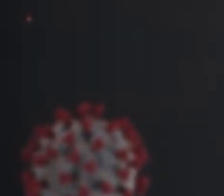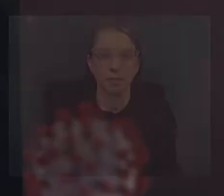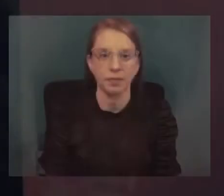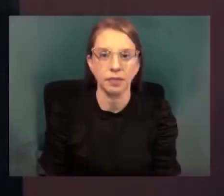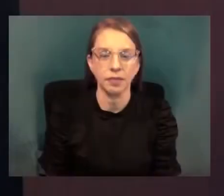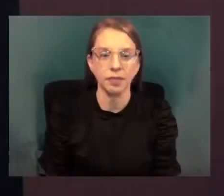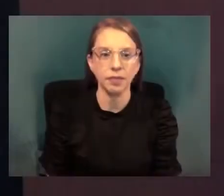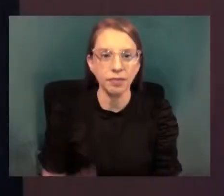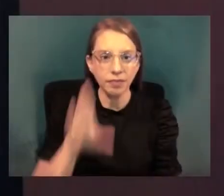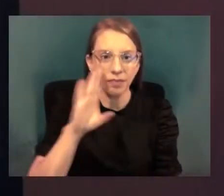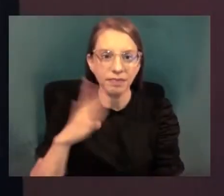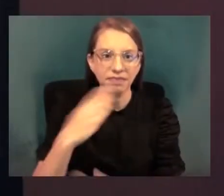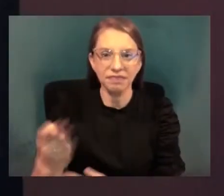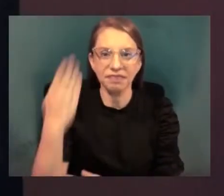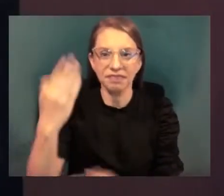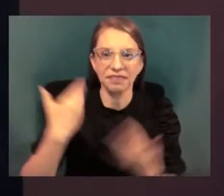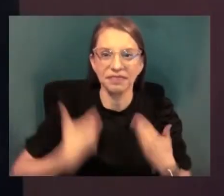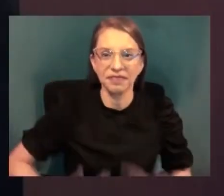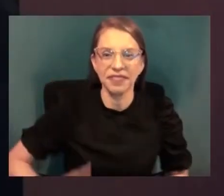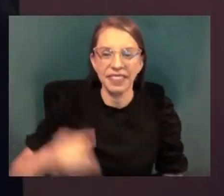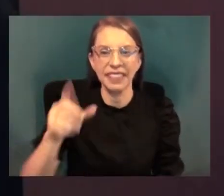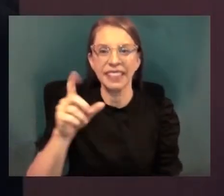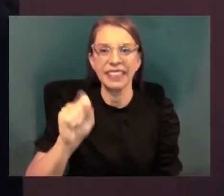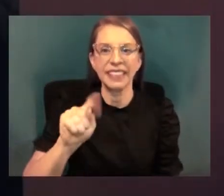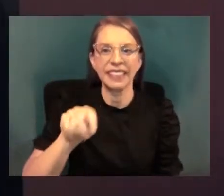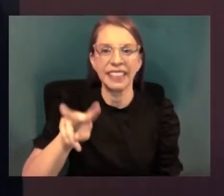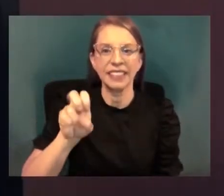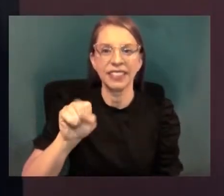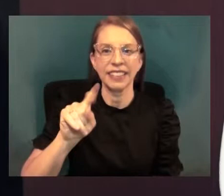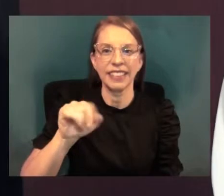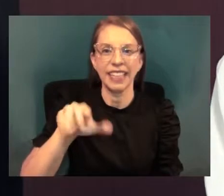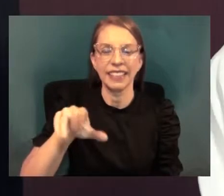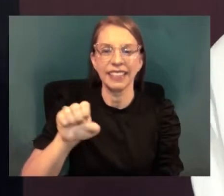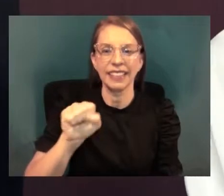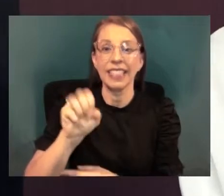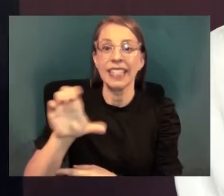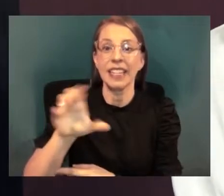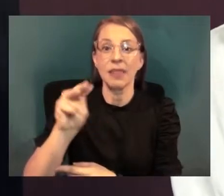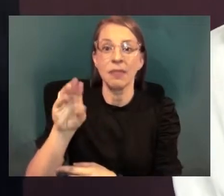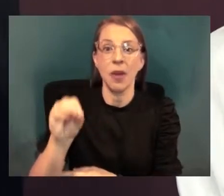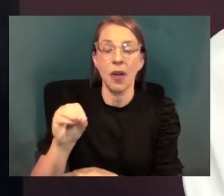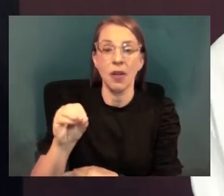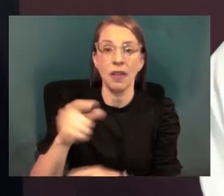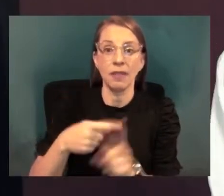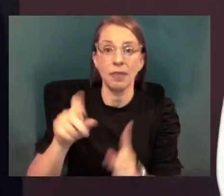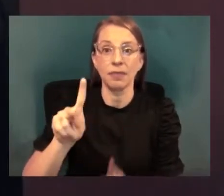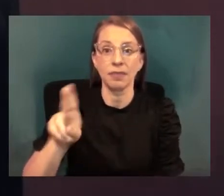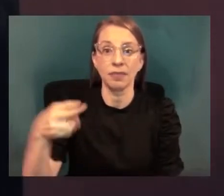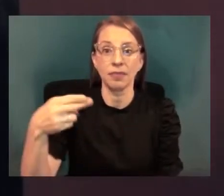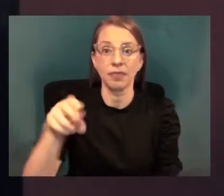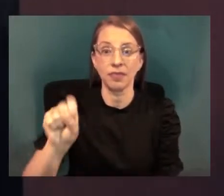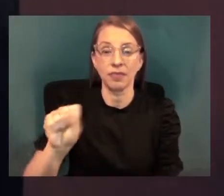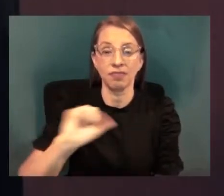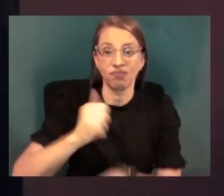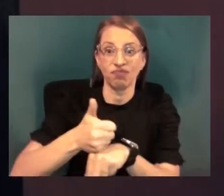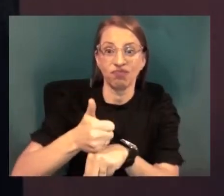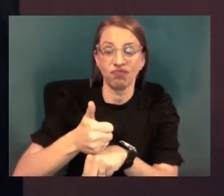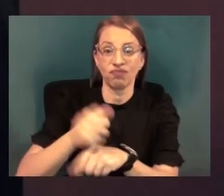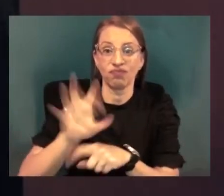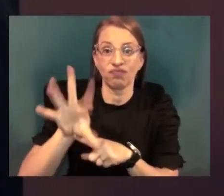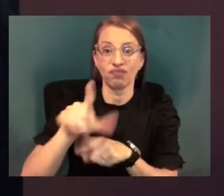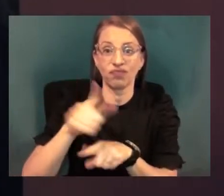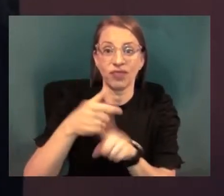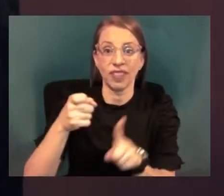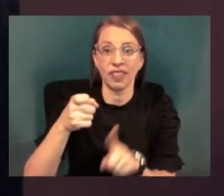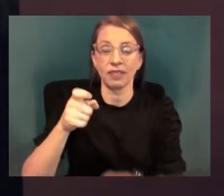Hey, good morning. This is Steve Stites, Chief Medical Officer here at the University of Kansas Health System, broadcasting live with you from the Dolph Simons Family Studio. Delighted to be back